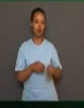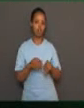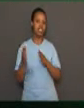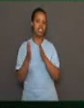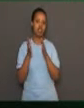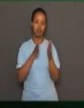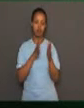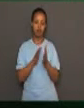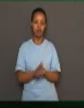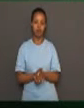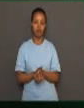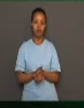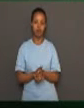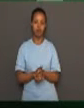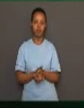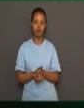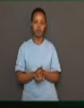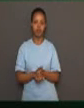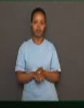Students, let's get ready.